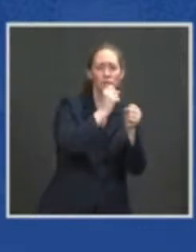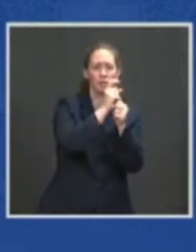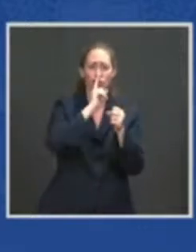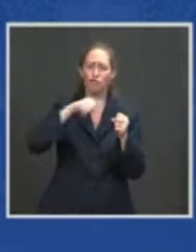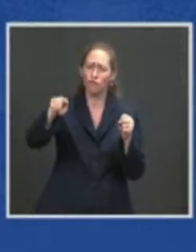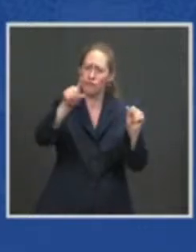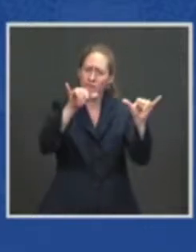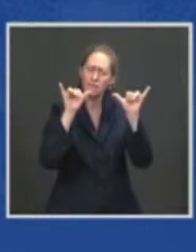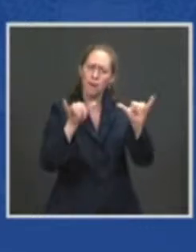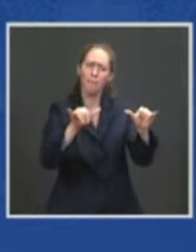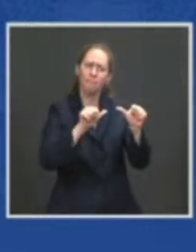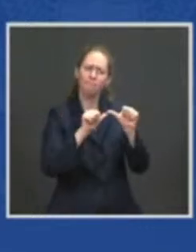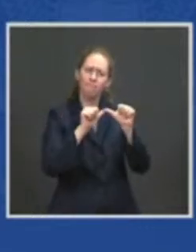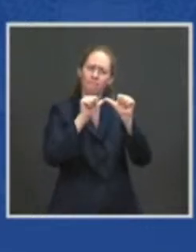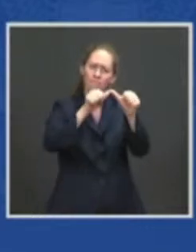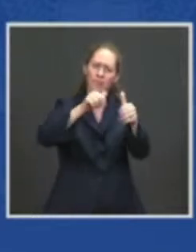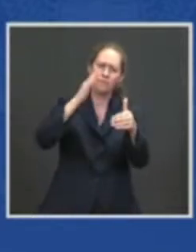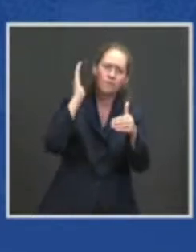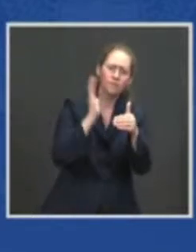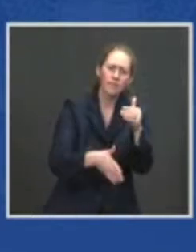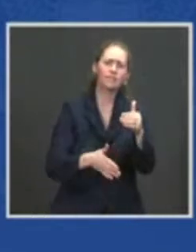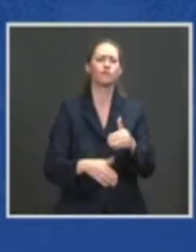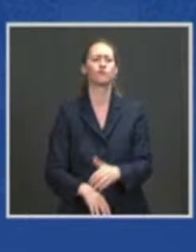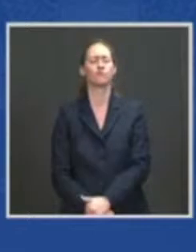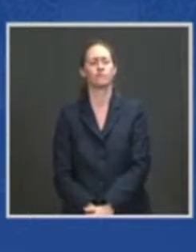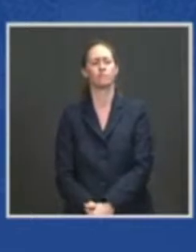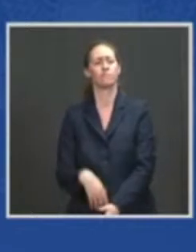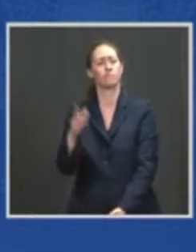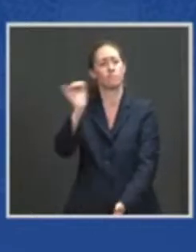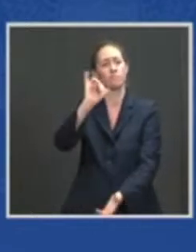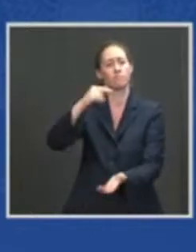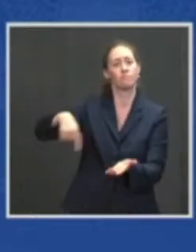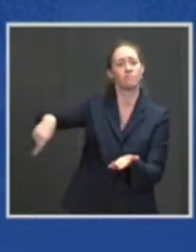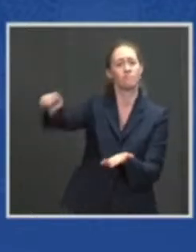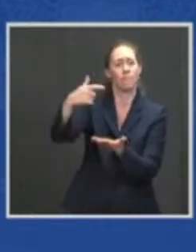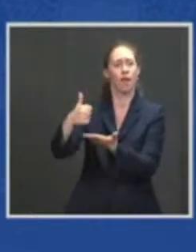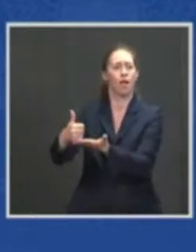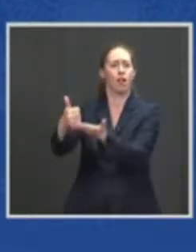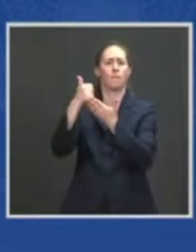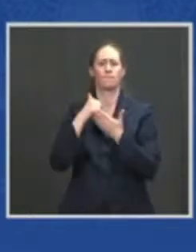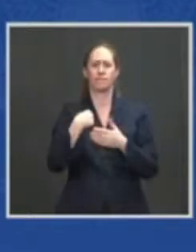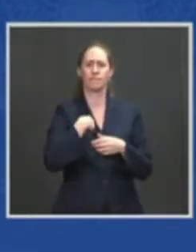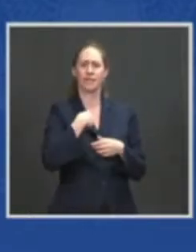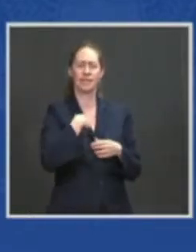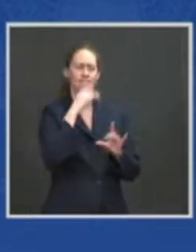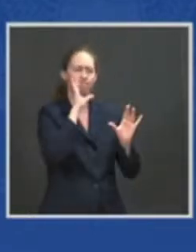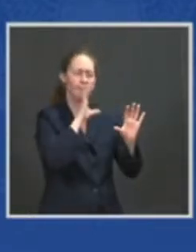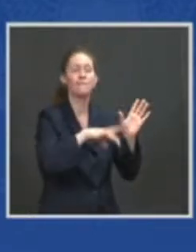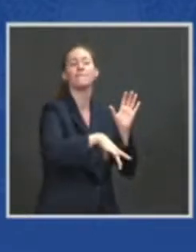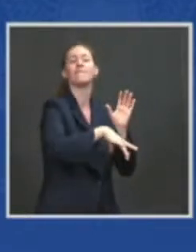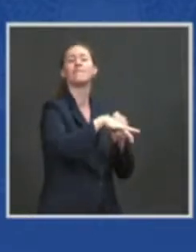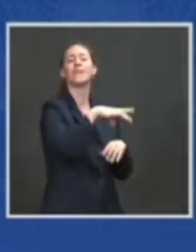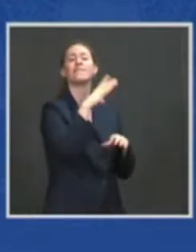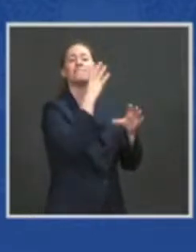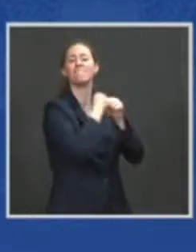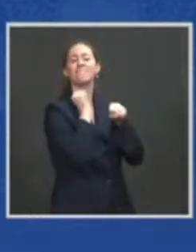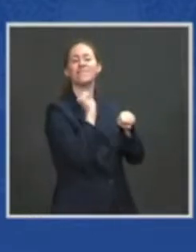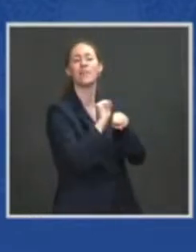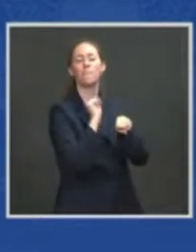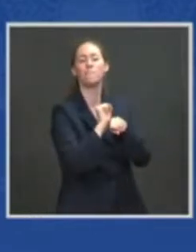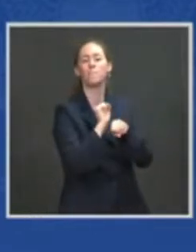us afterwards for job placement. After that, I was put into the job